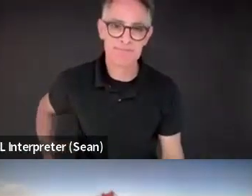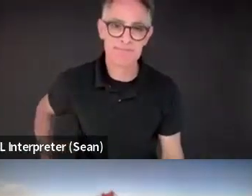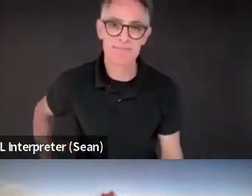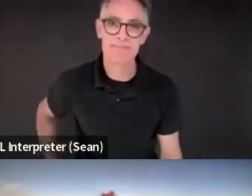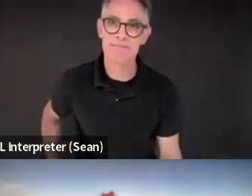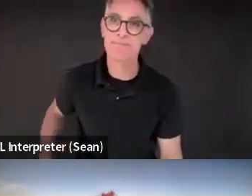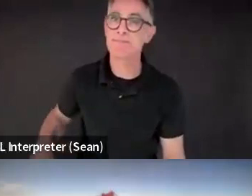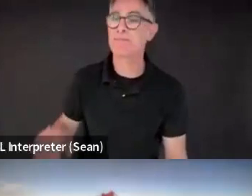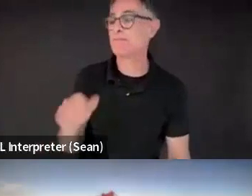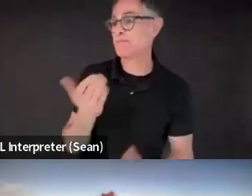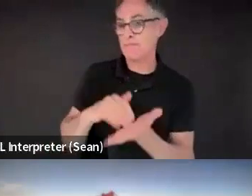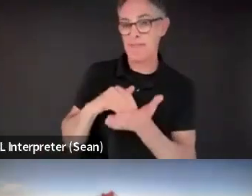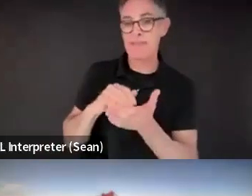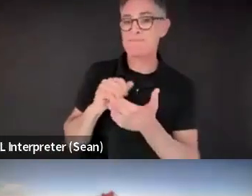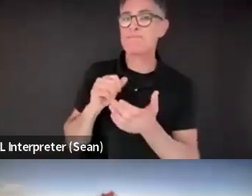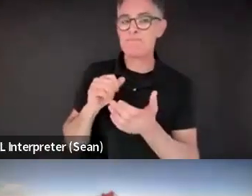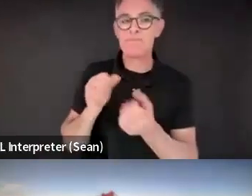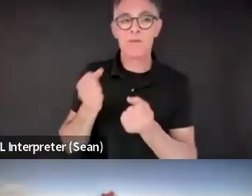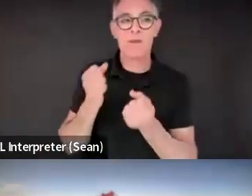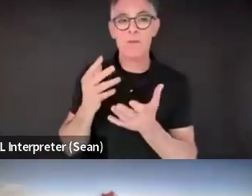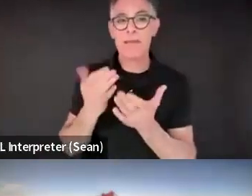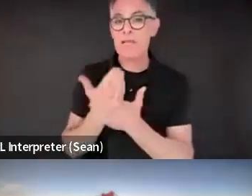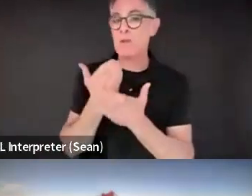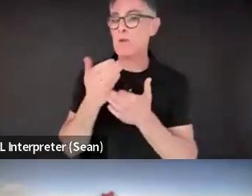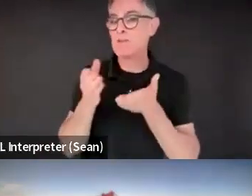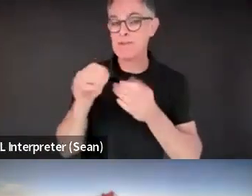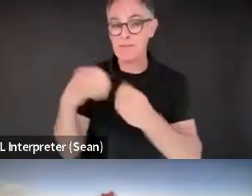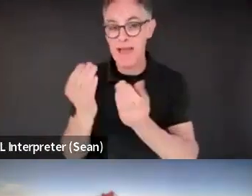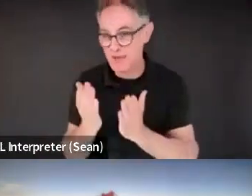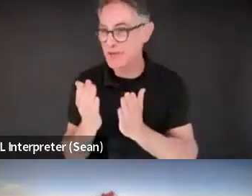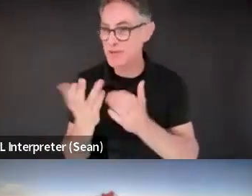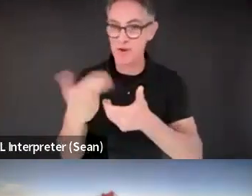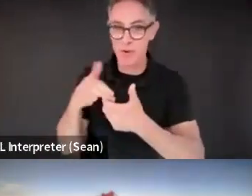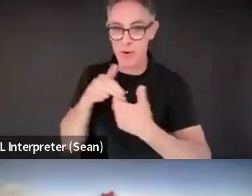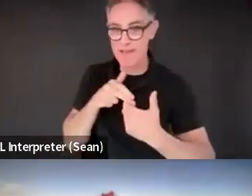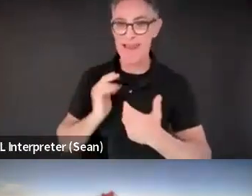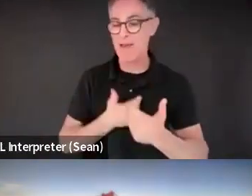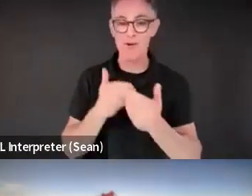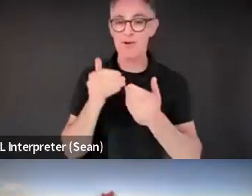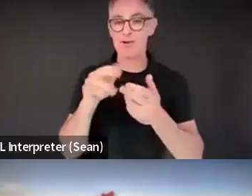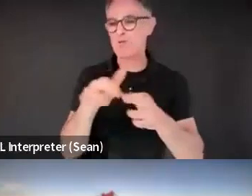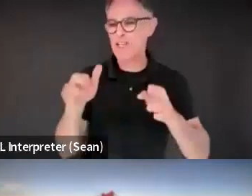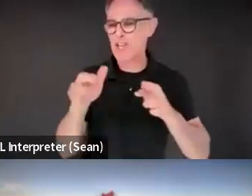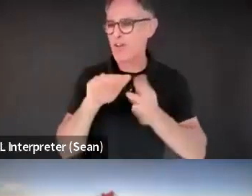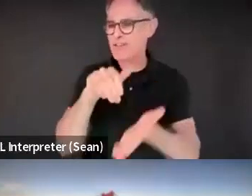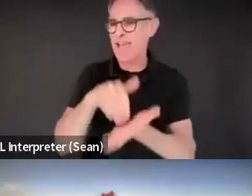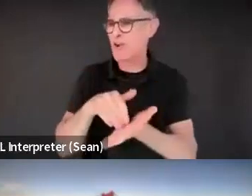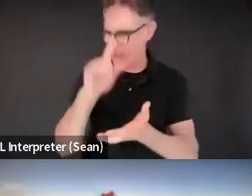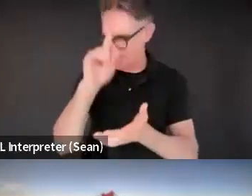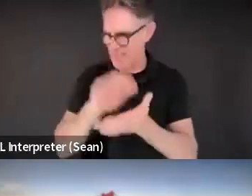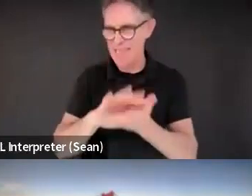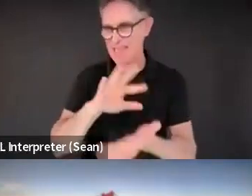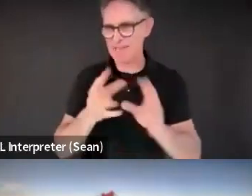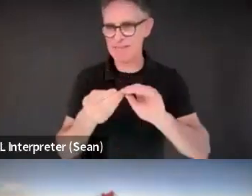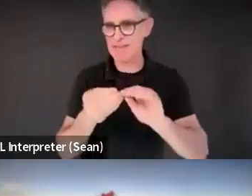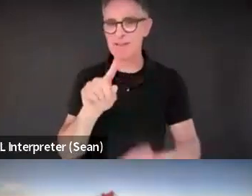Sorry, excellent. Again, there are so many new service providers that are coming on at our regional center. I believe it was about 250 or